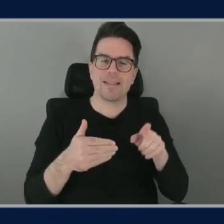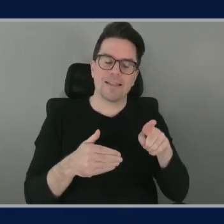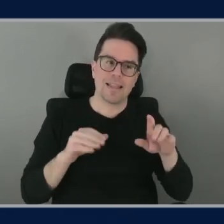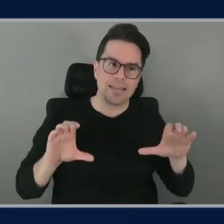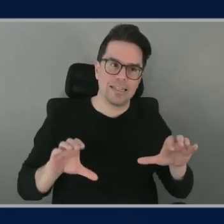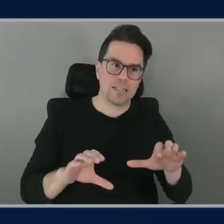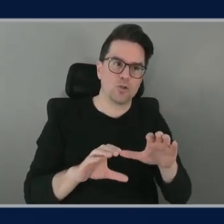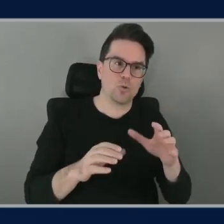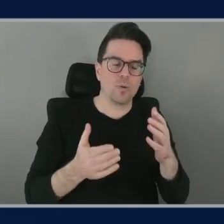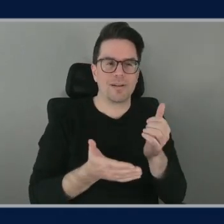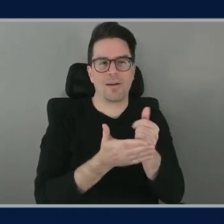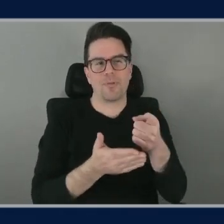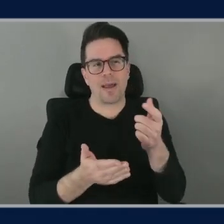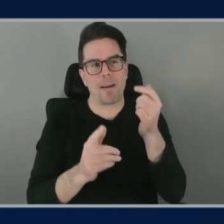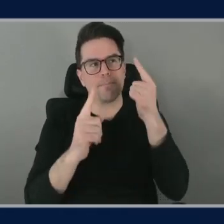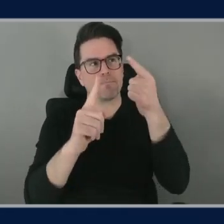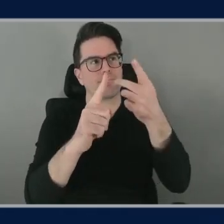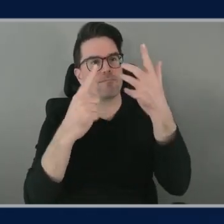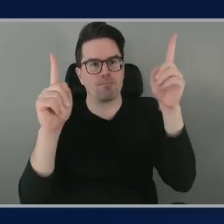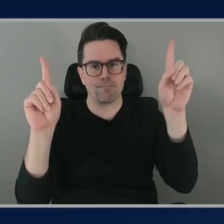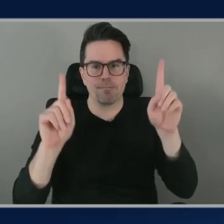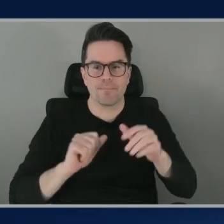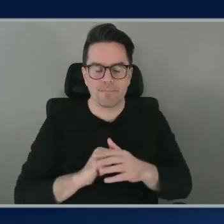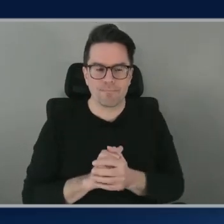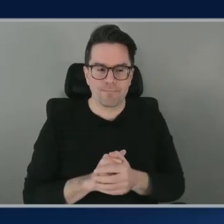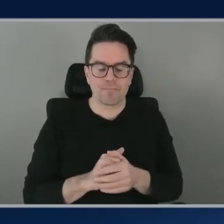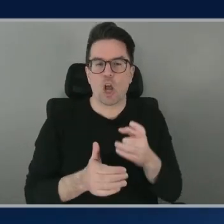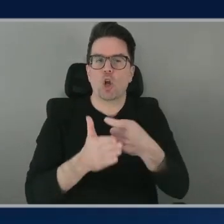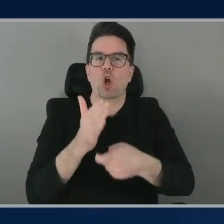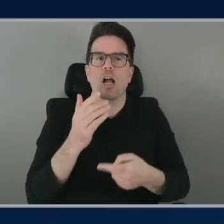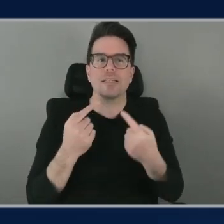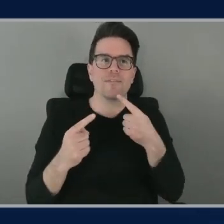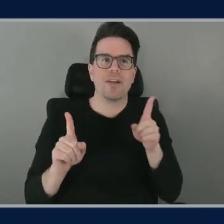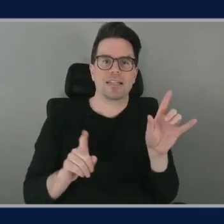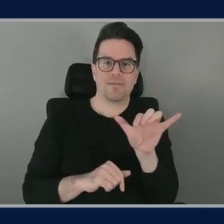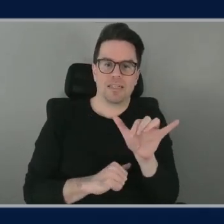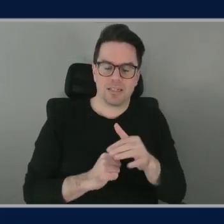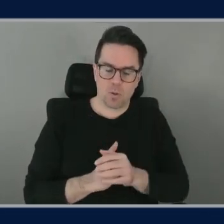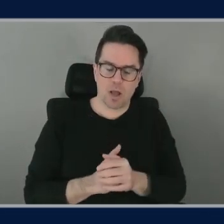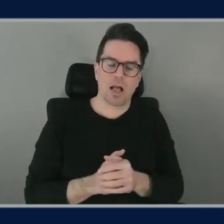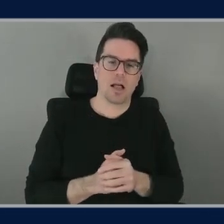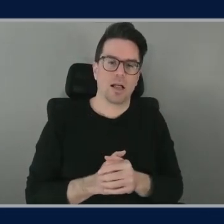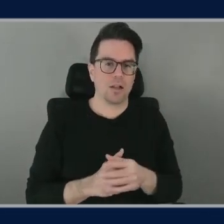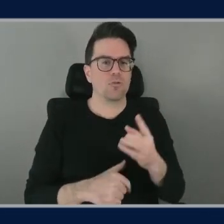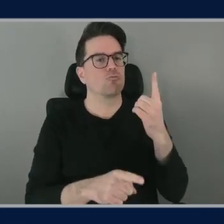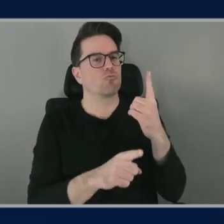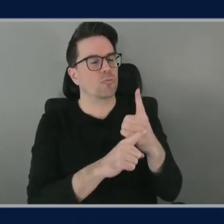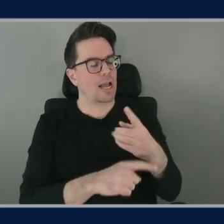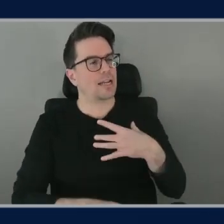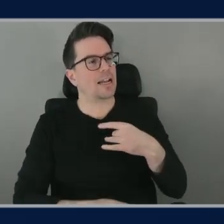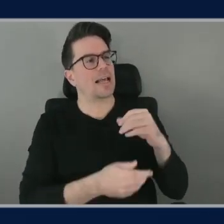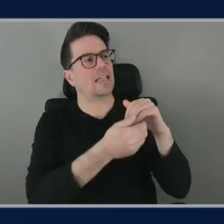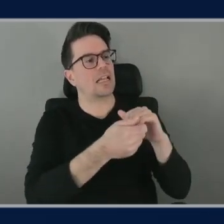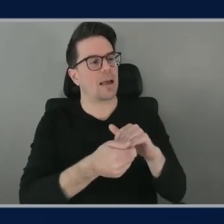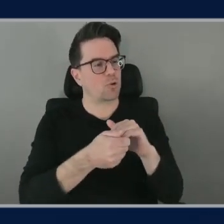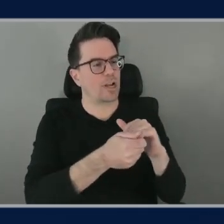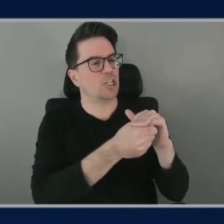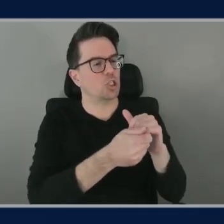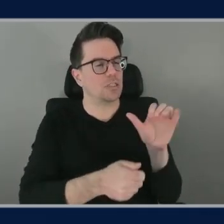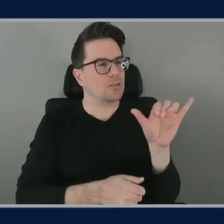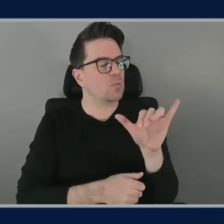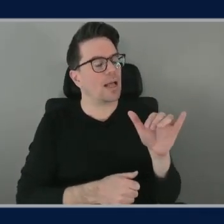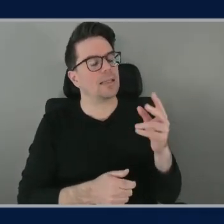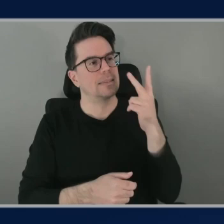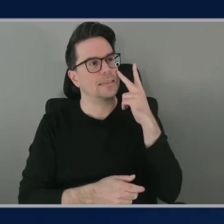cost-effective as possible. Yeah. I also love the collaboration that we saw, making it easier for folks to collaborate across teams and across